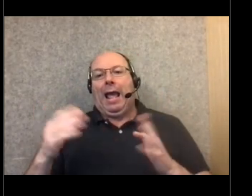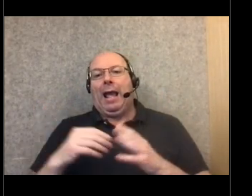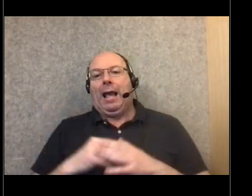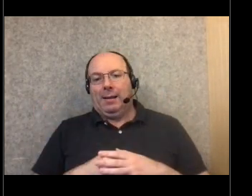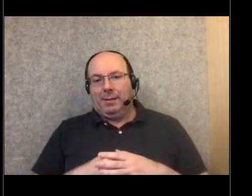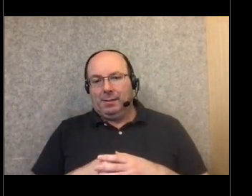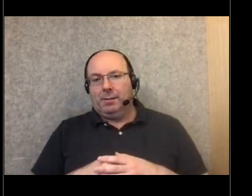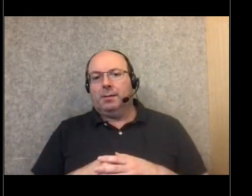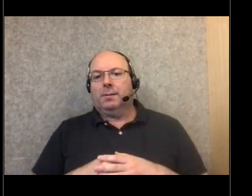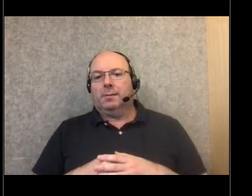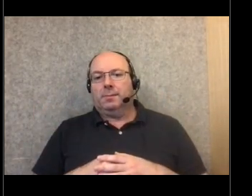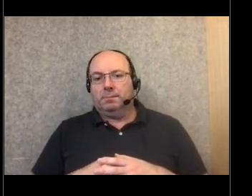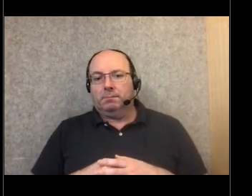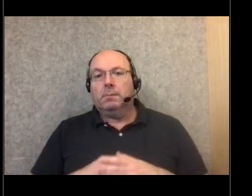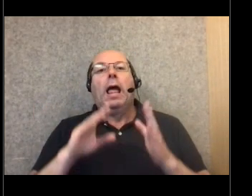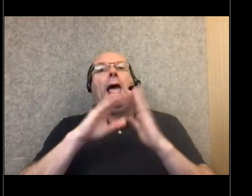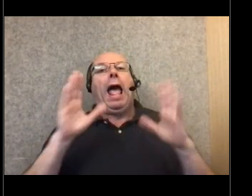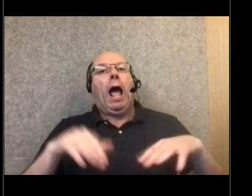only?